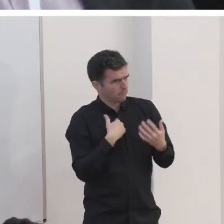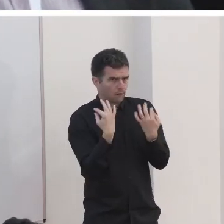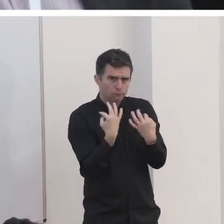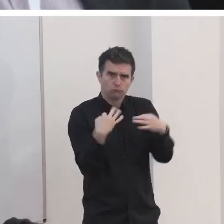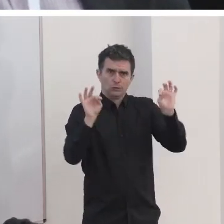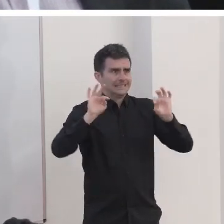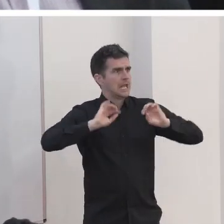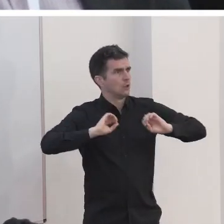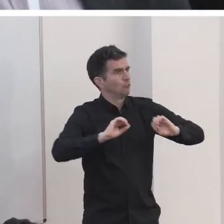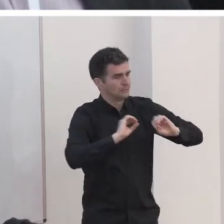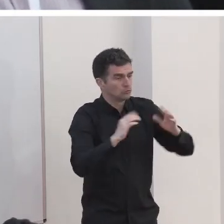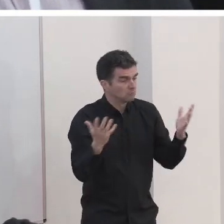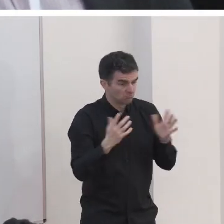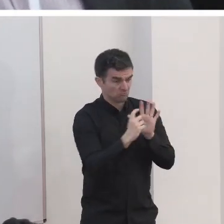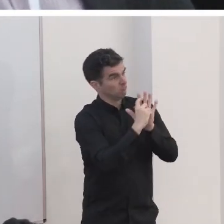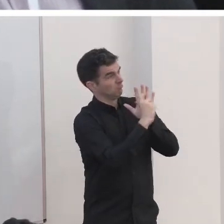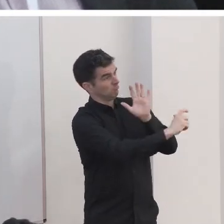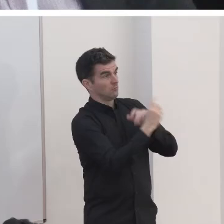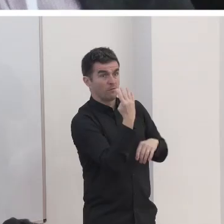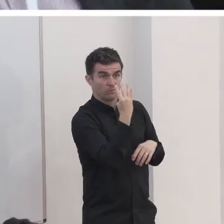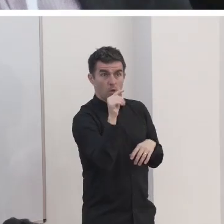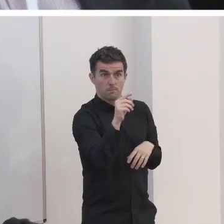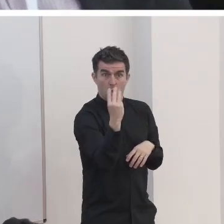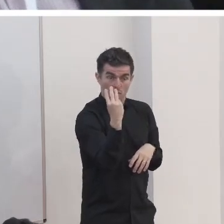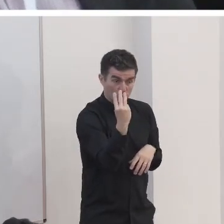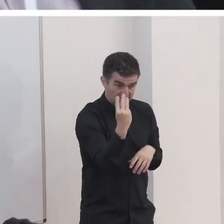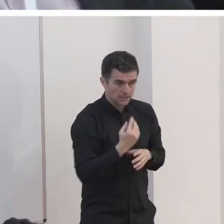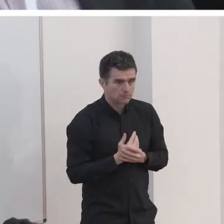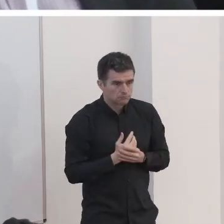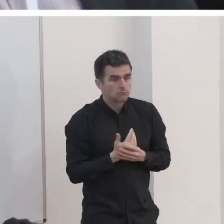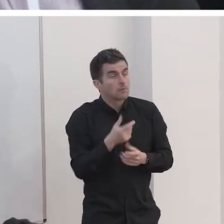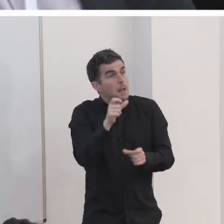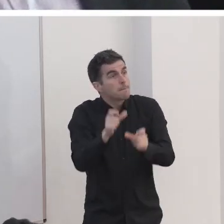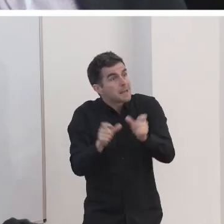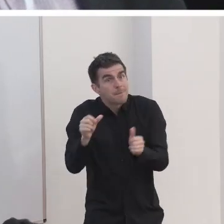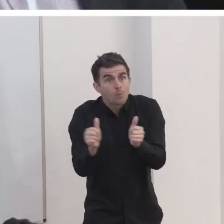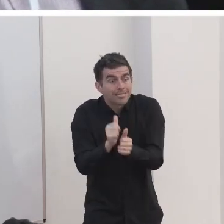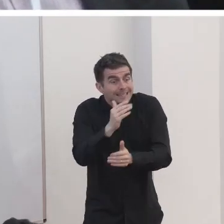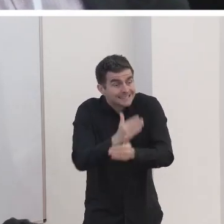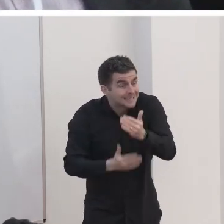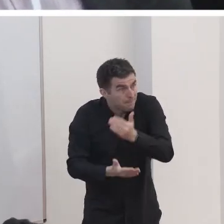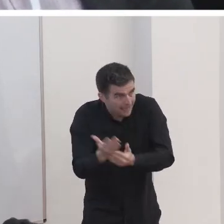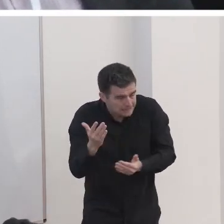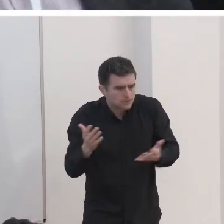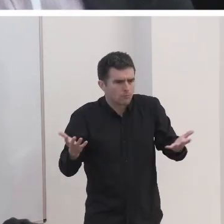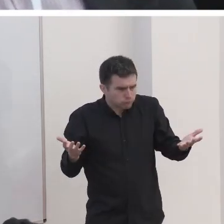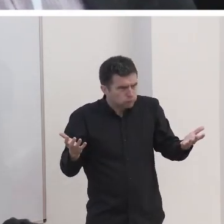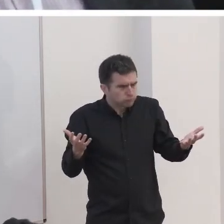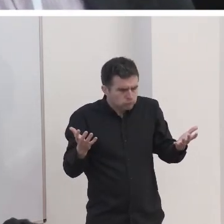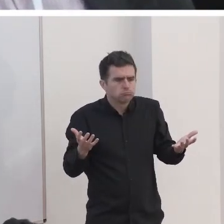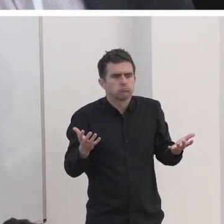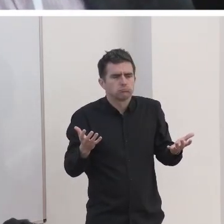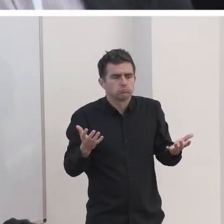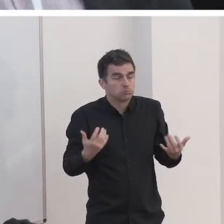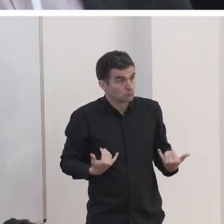And since this current government, they took power, like we started having some